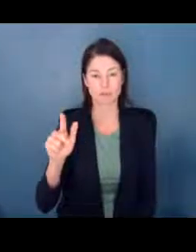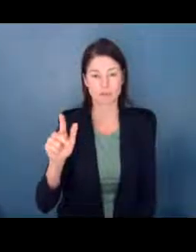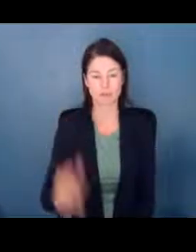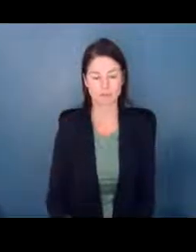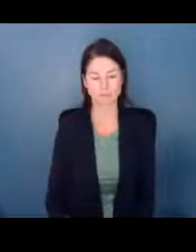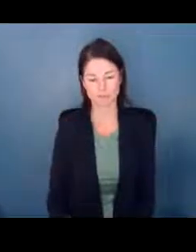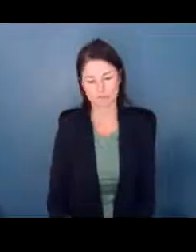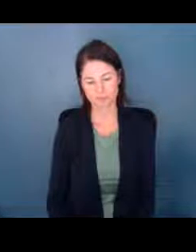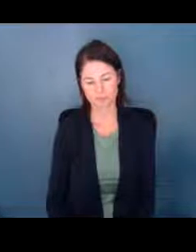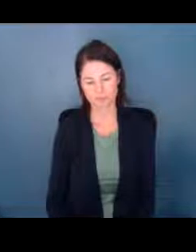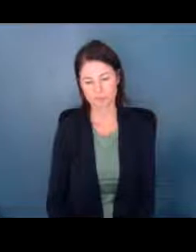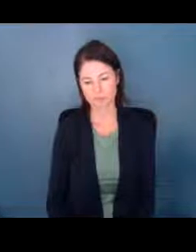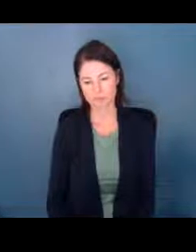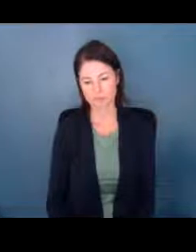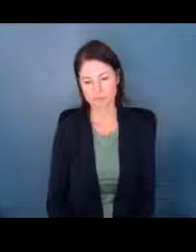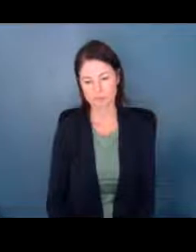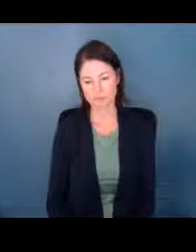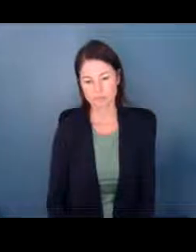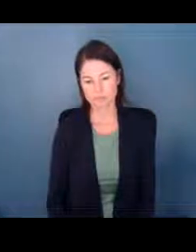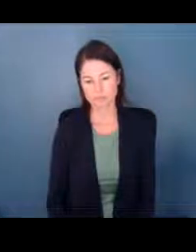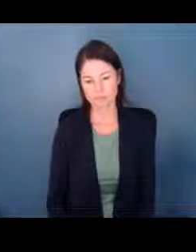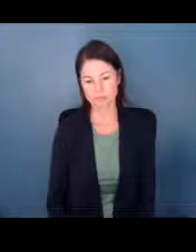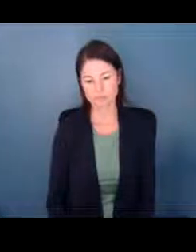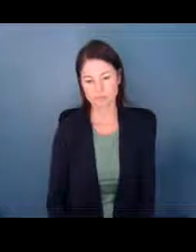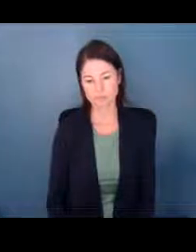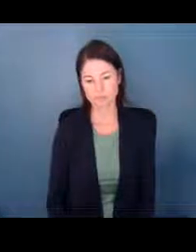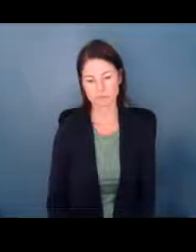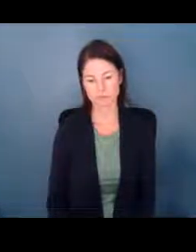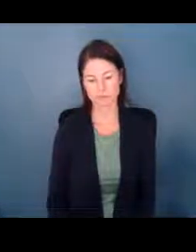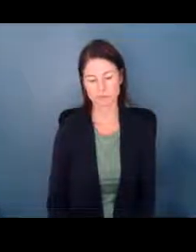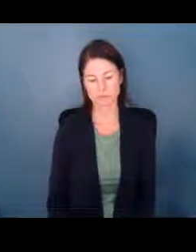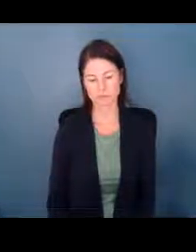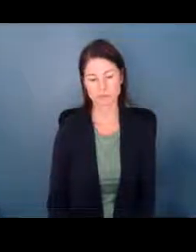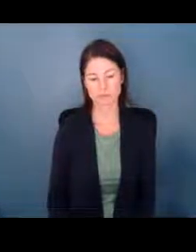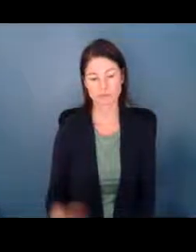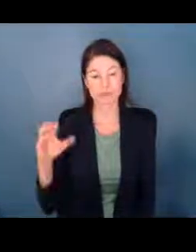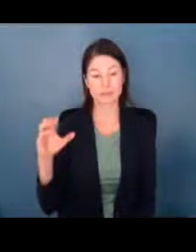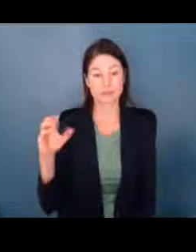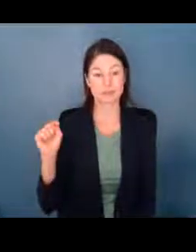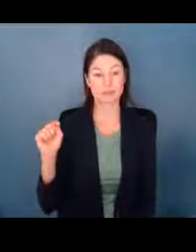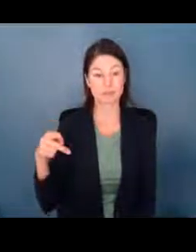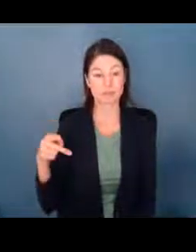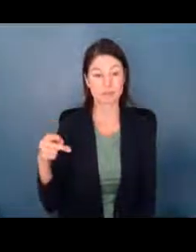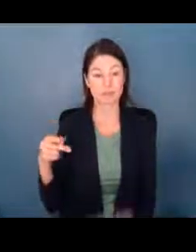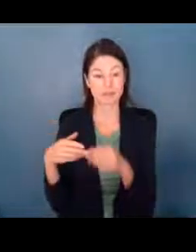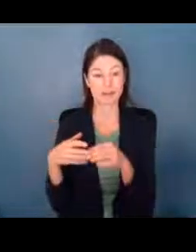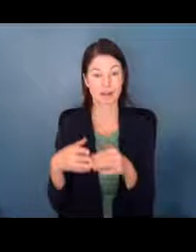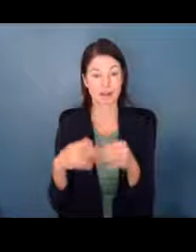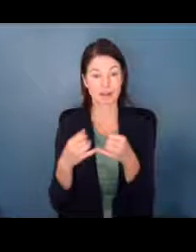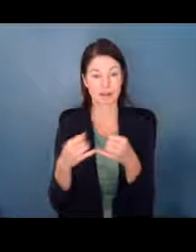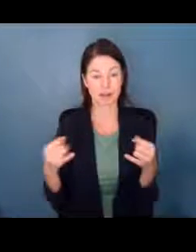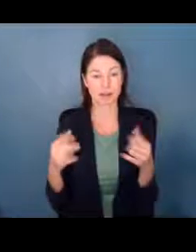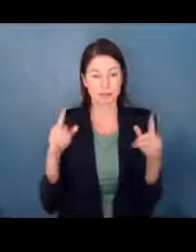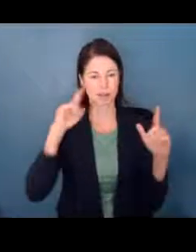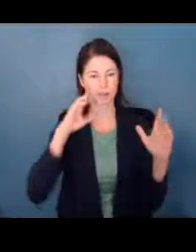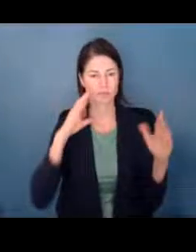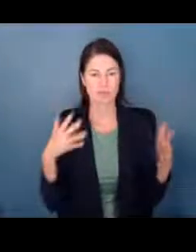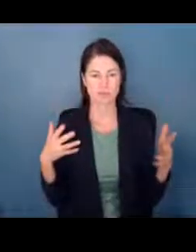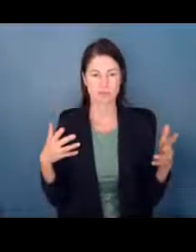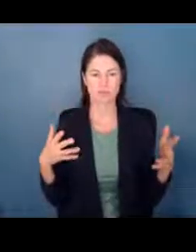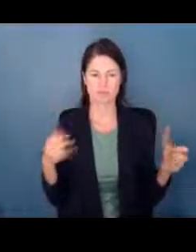In comparison, the CTP guidelines, we expect that process to happen a little more quickly.